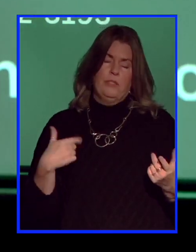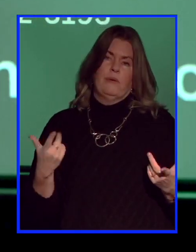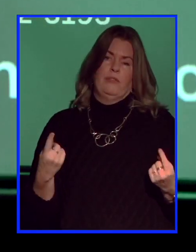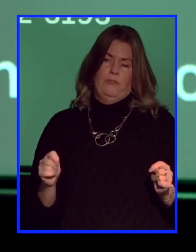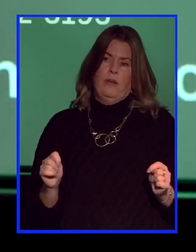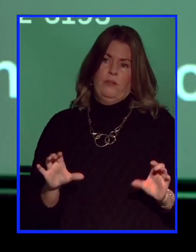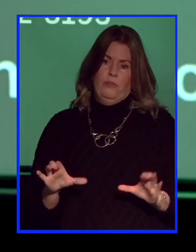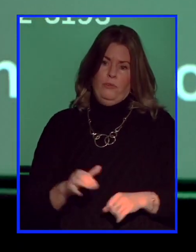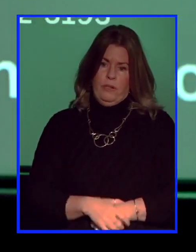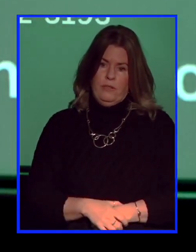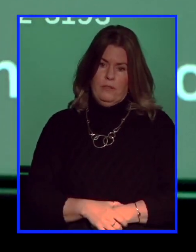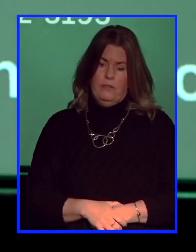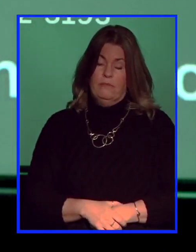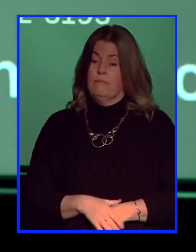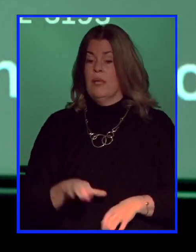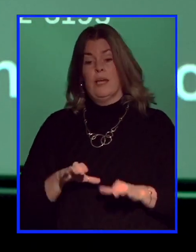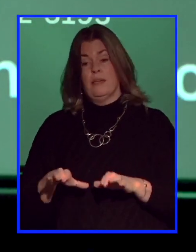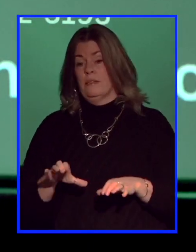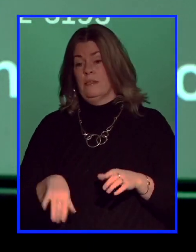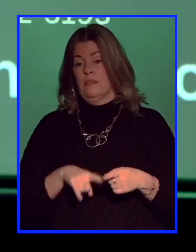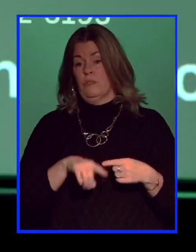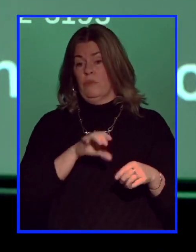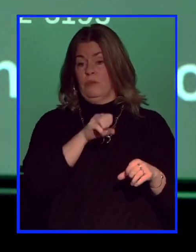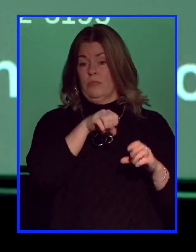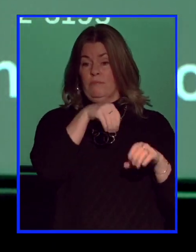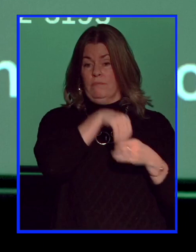it, and I did it when I worked with Anna in the State House.